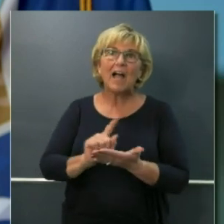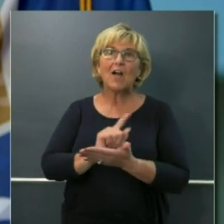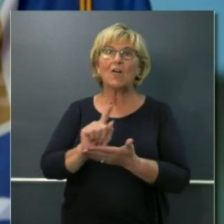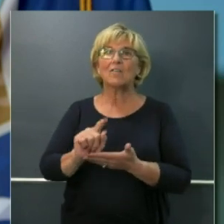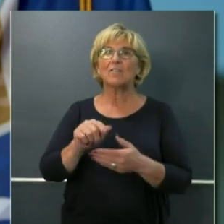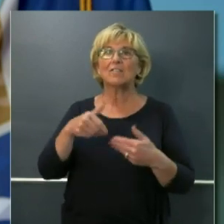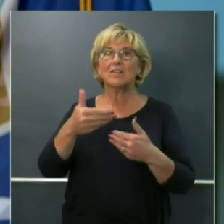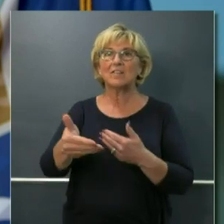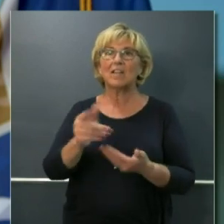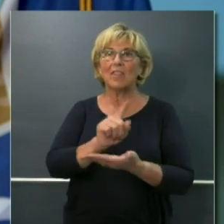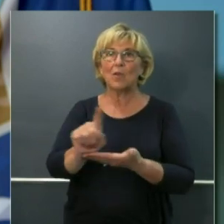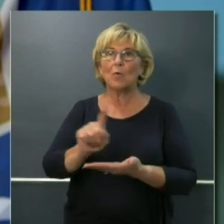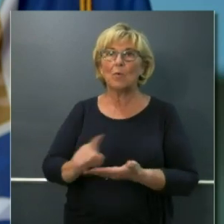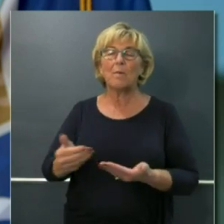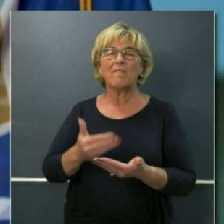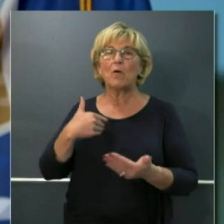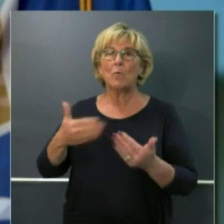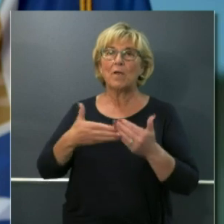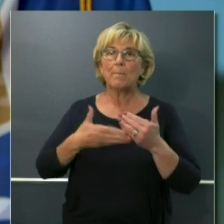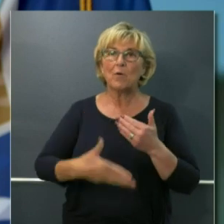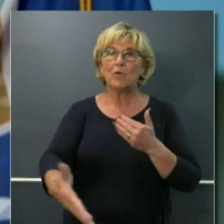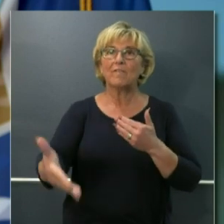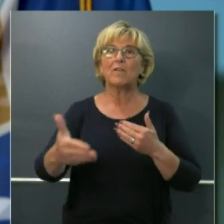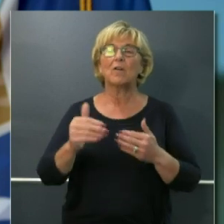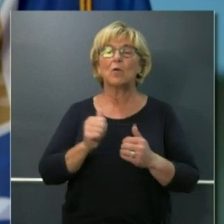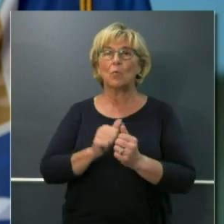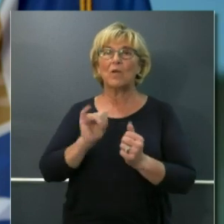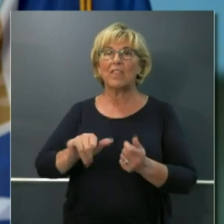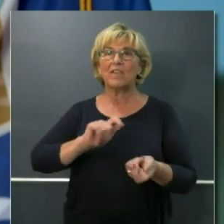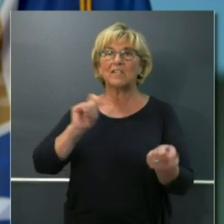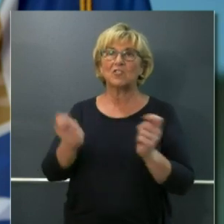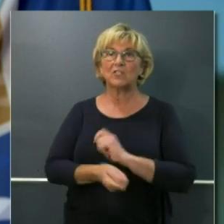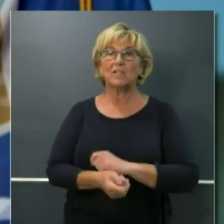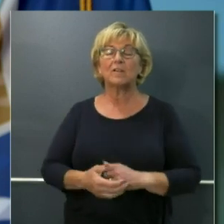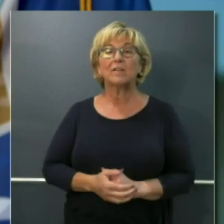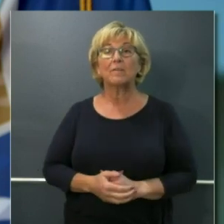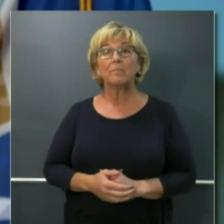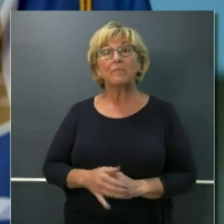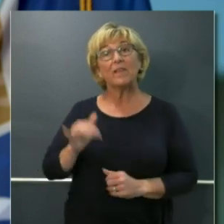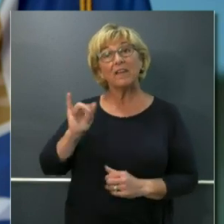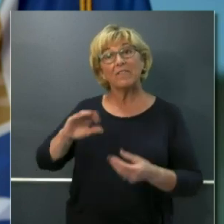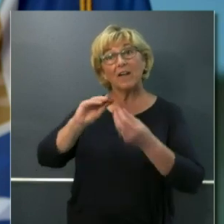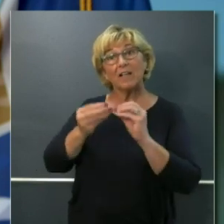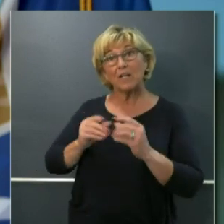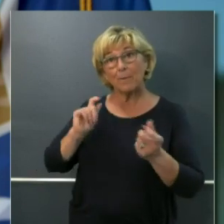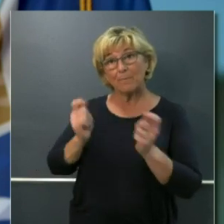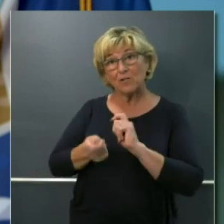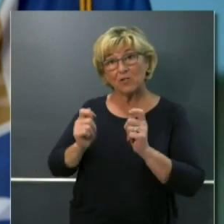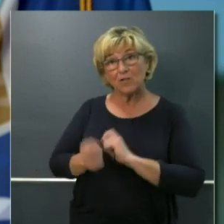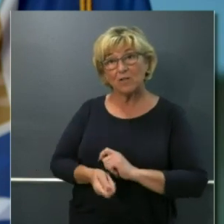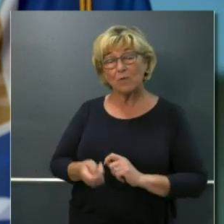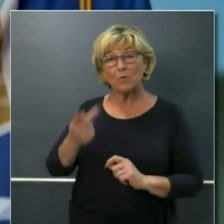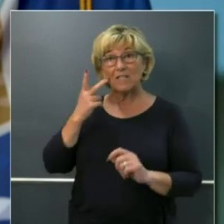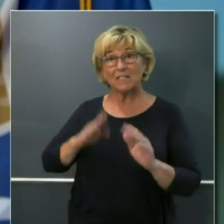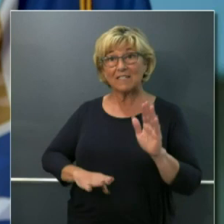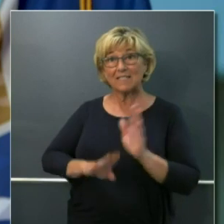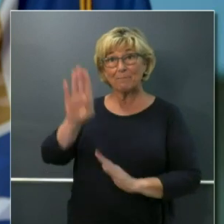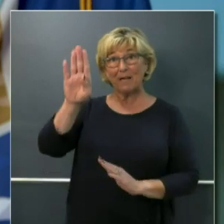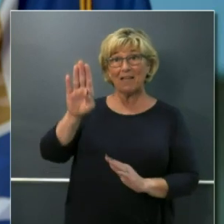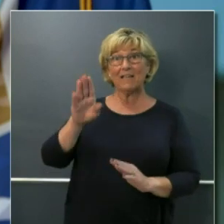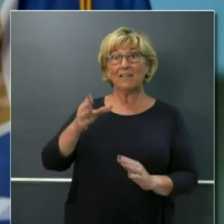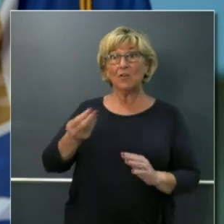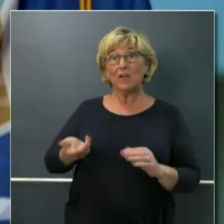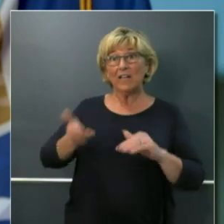weeks before we move forward with these modifications. If the data changes, we start to see some spikes, some